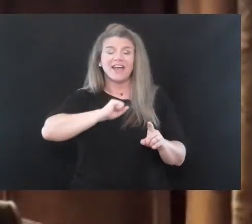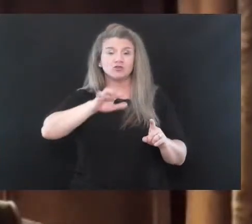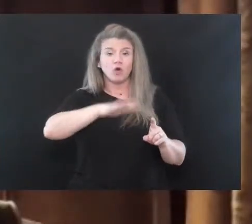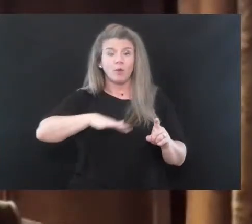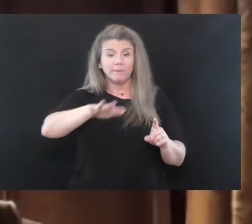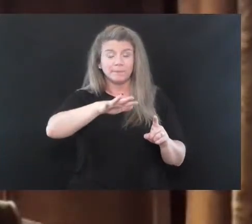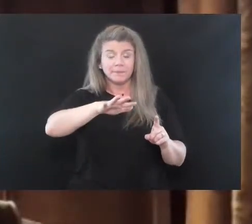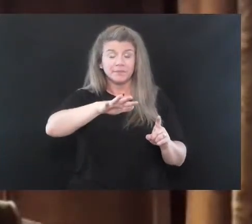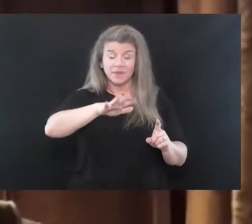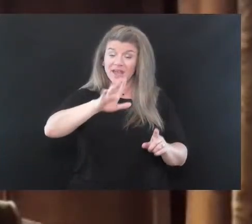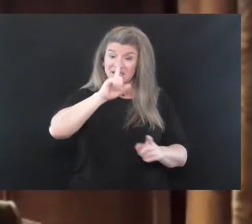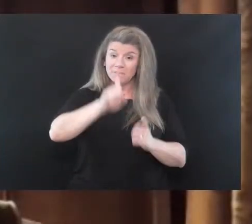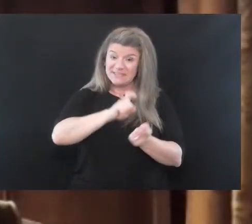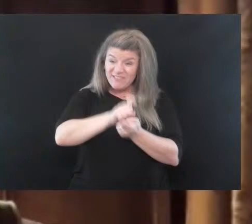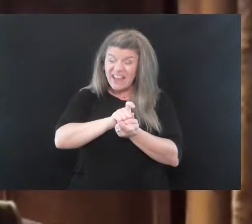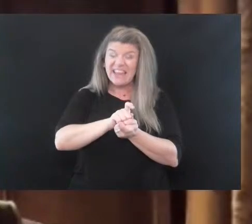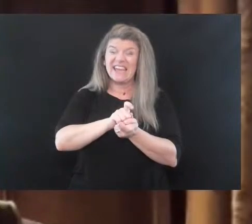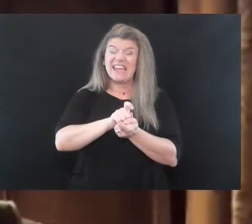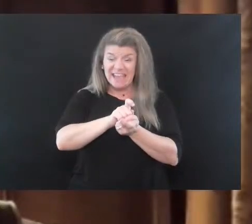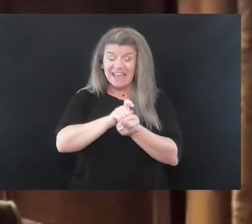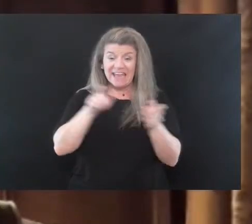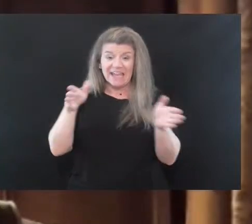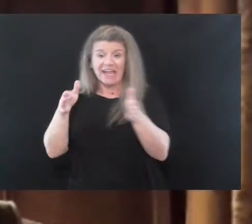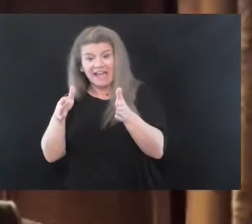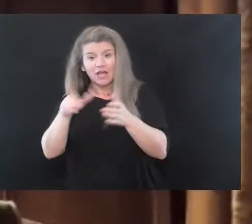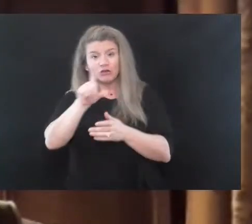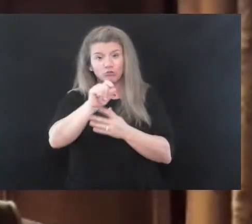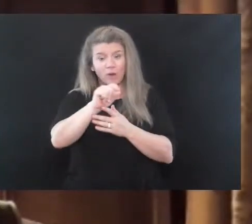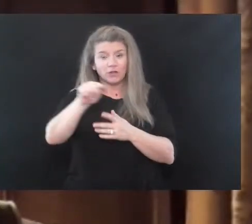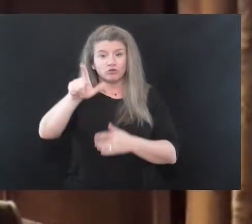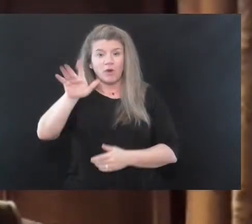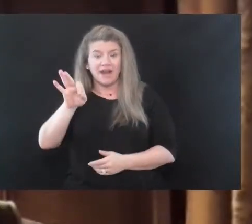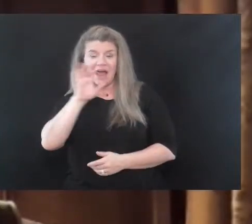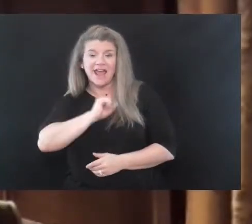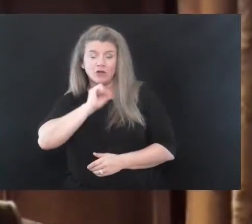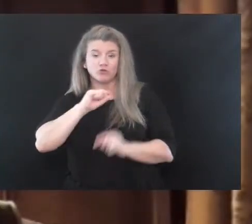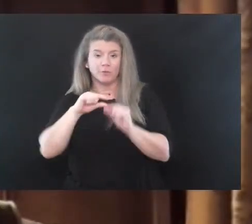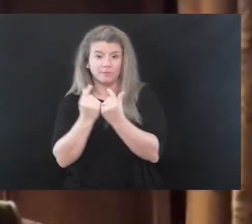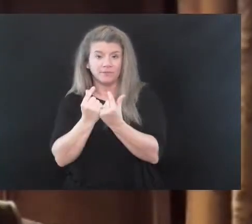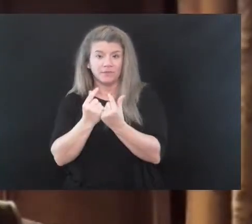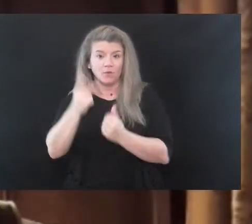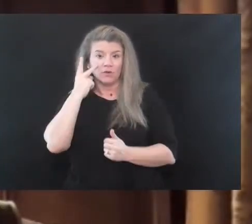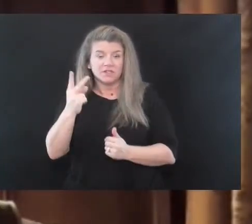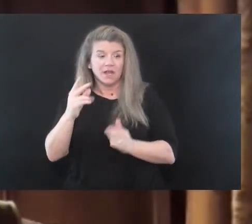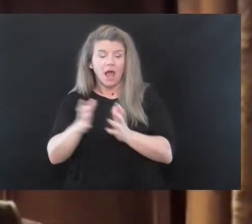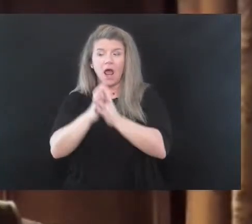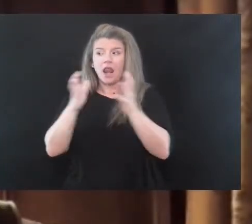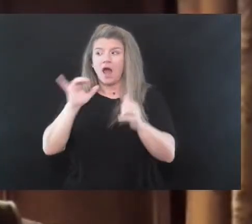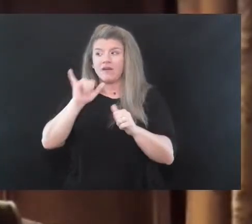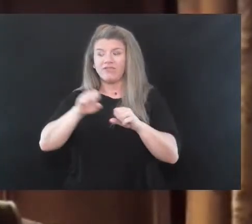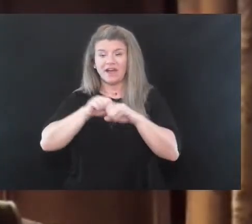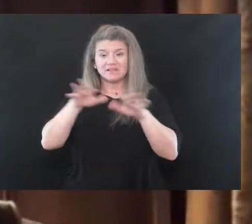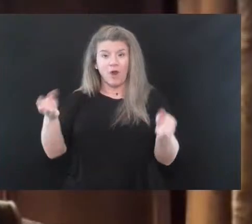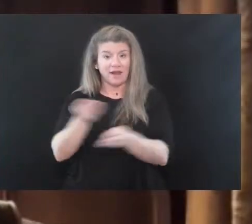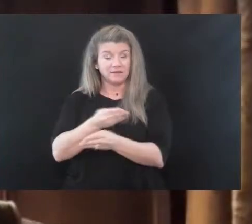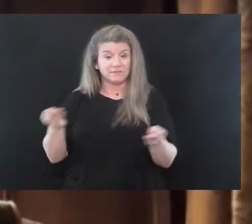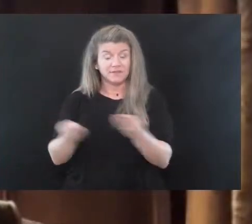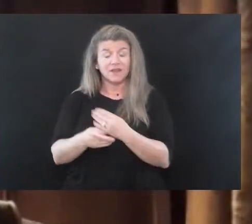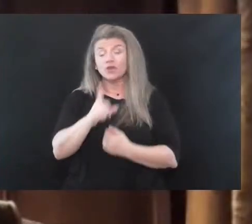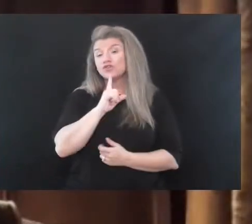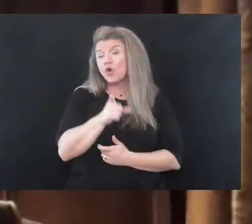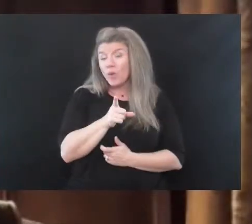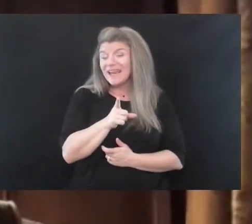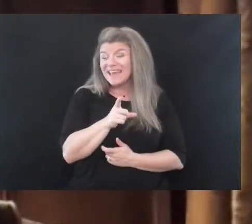and particularly in the 20 to 29-year-old age group is where we're seeing a lot of the spread. And so we